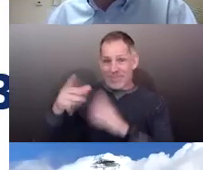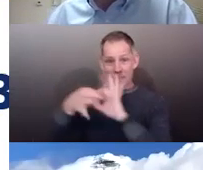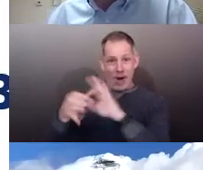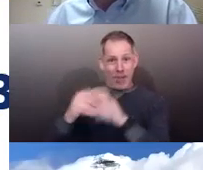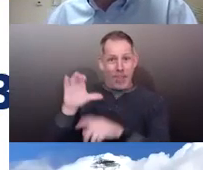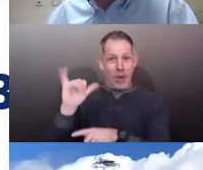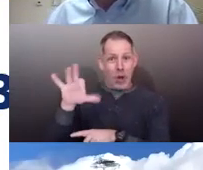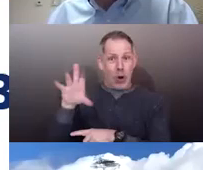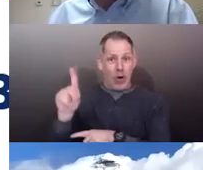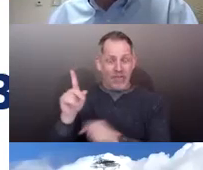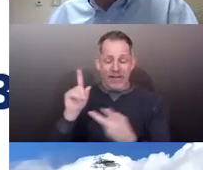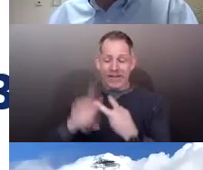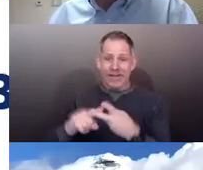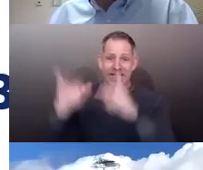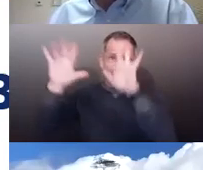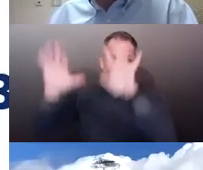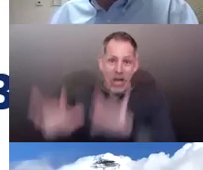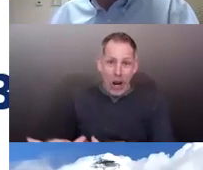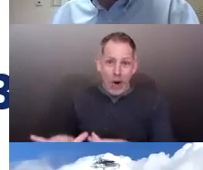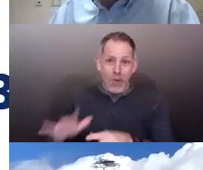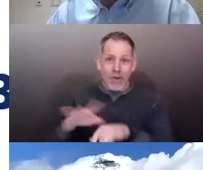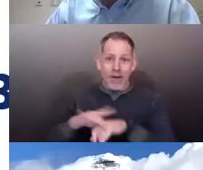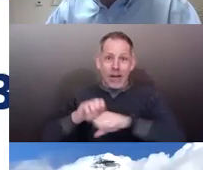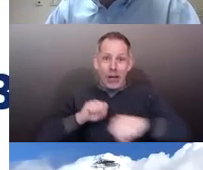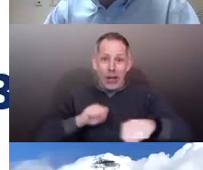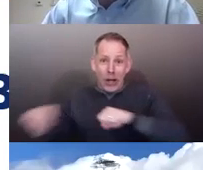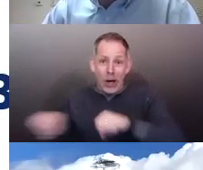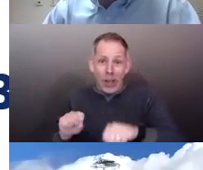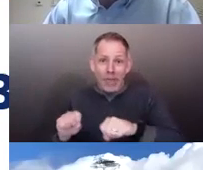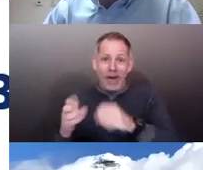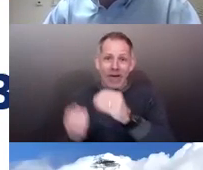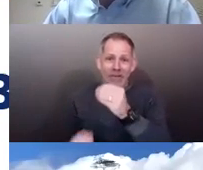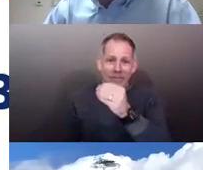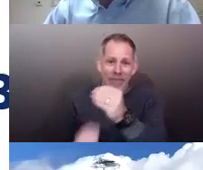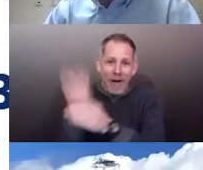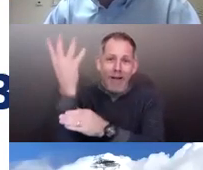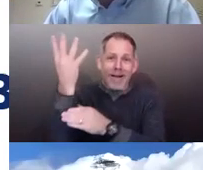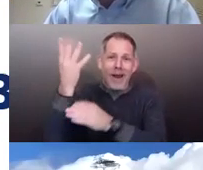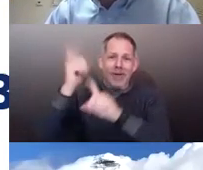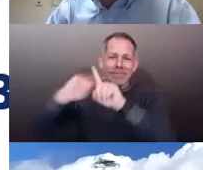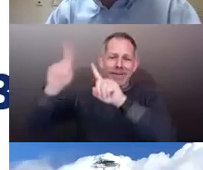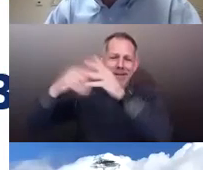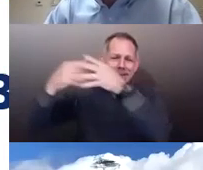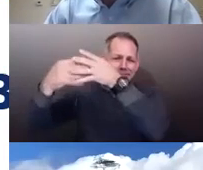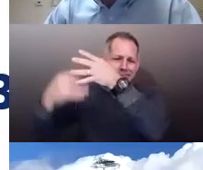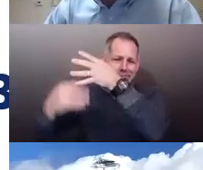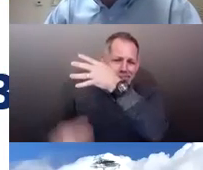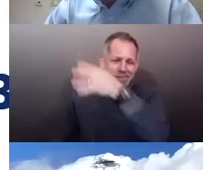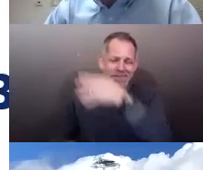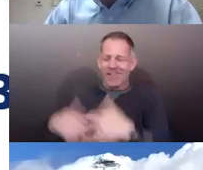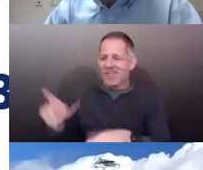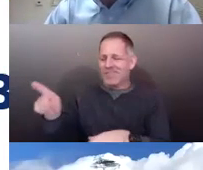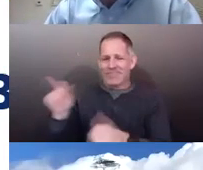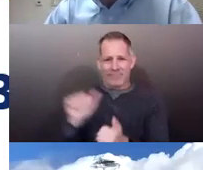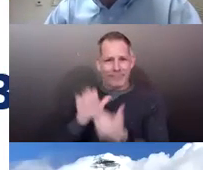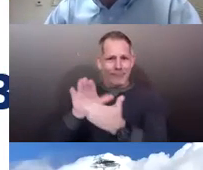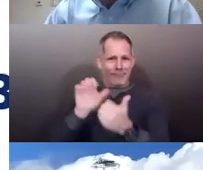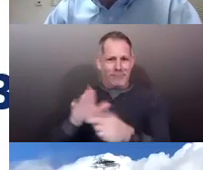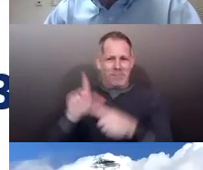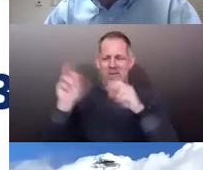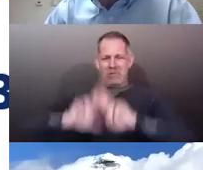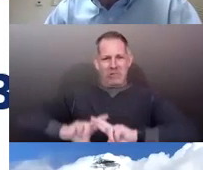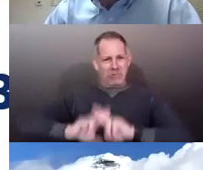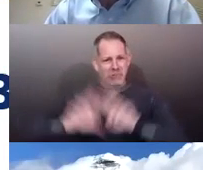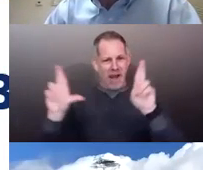with all the branching effects. So thank you so much, and to all your staff for their incredible effort and ongoing